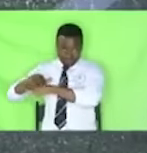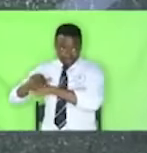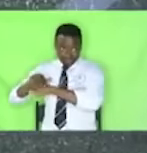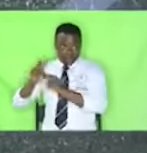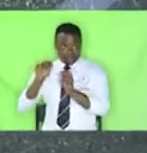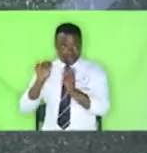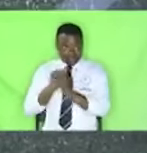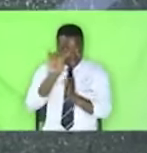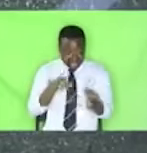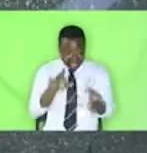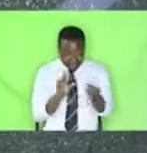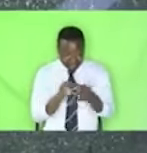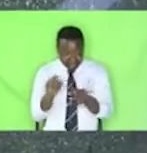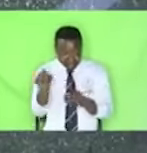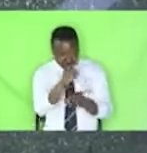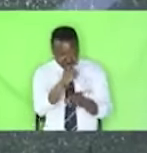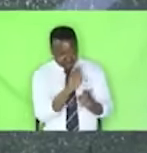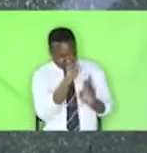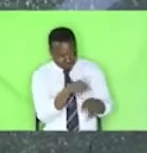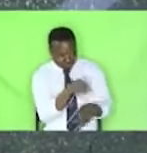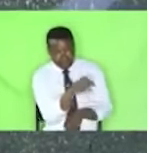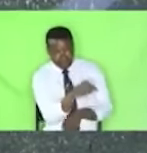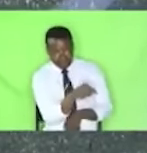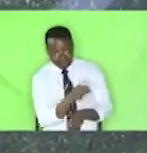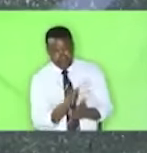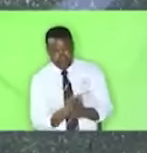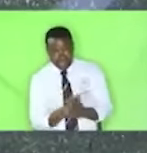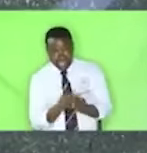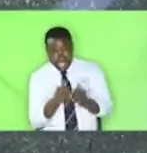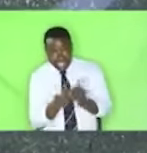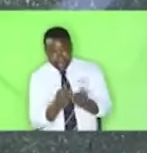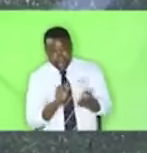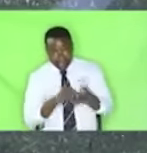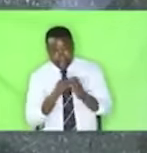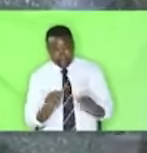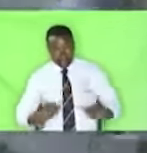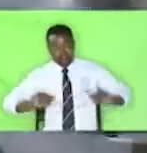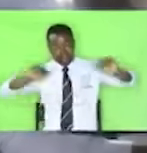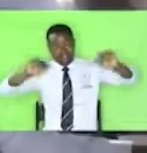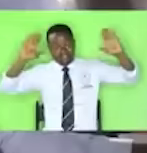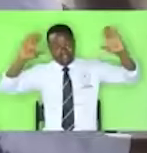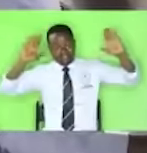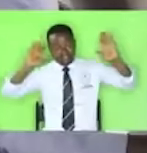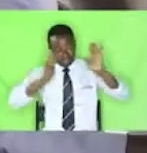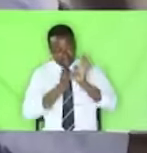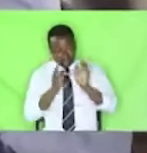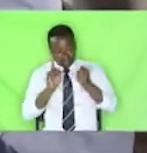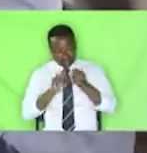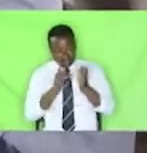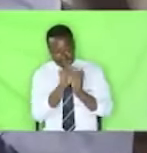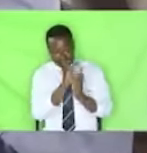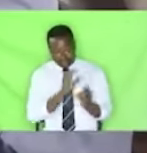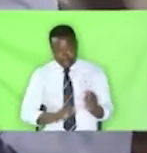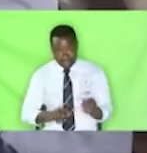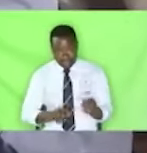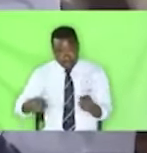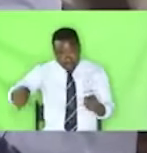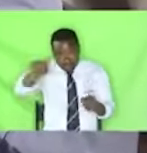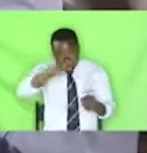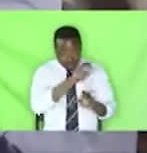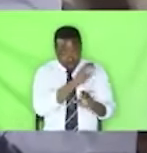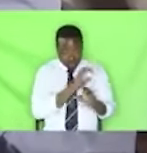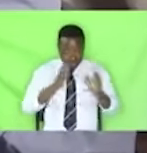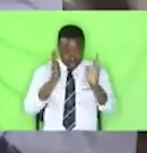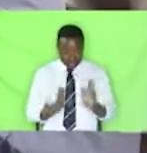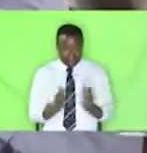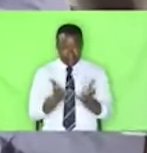love of God by giving your life to Jesus. That if you are a Christian, I want you to